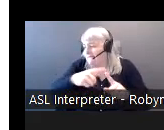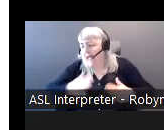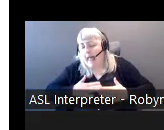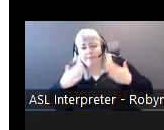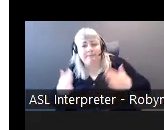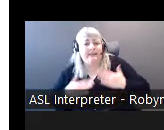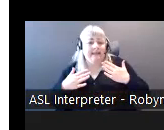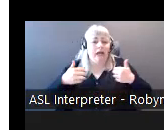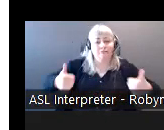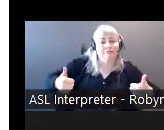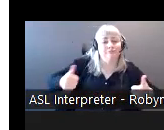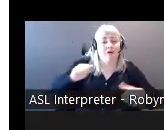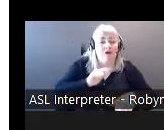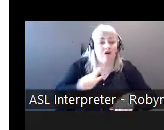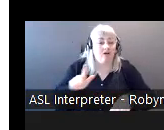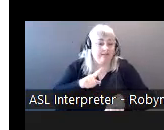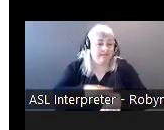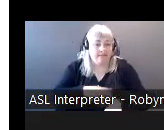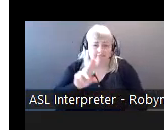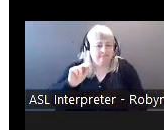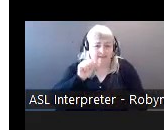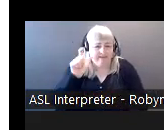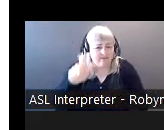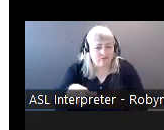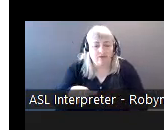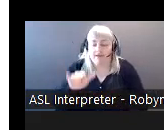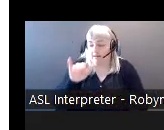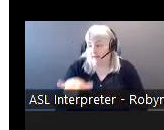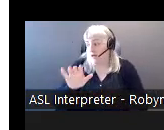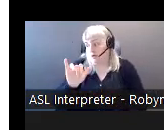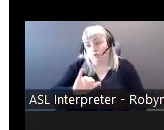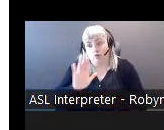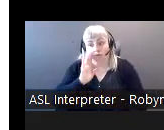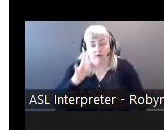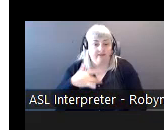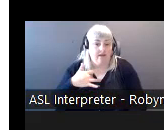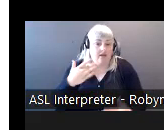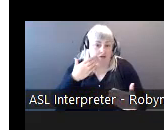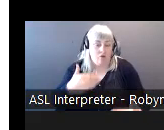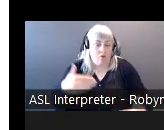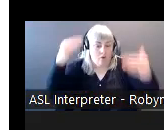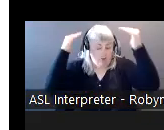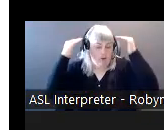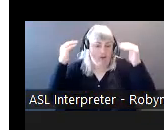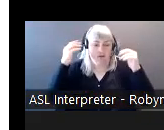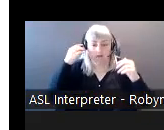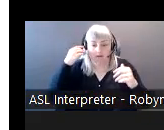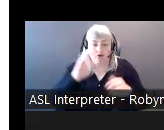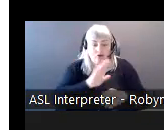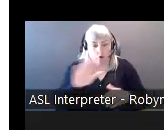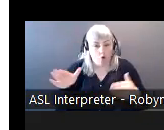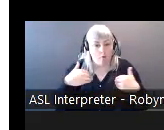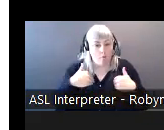time, because that would also be overriding your human experience.